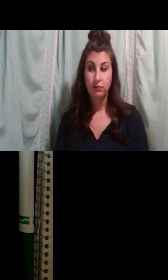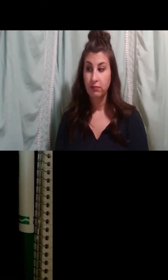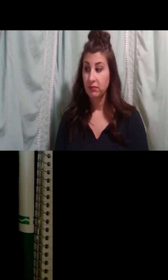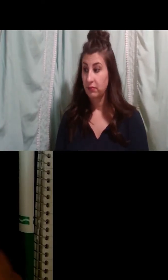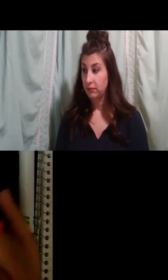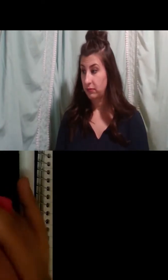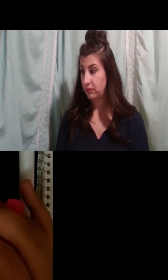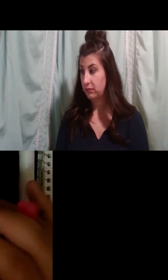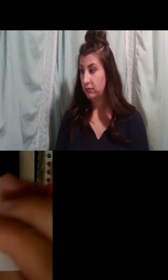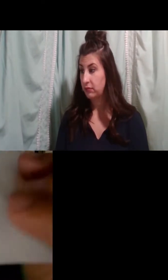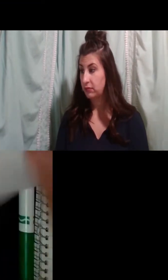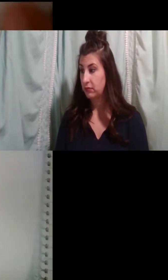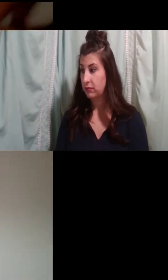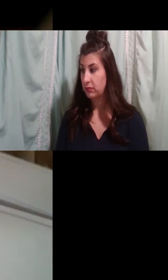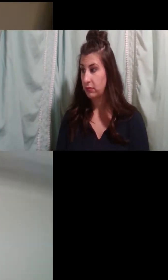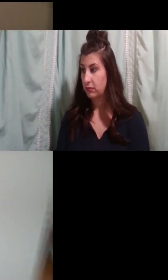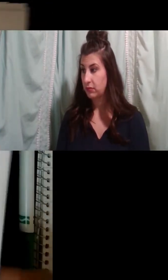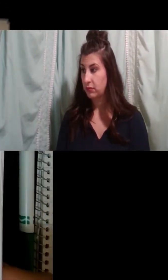Okay.